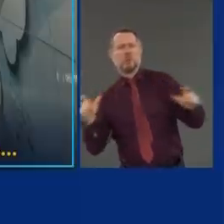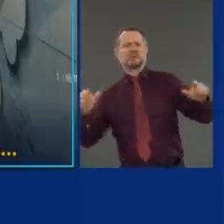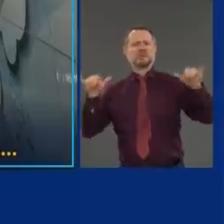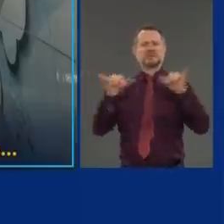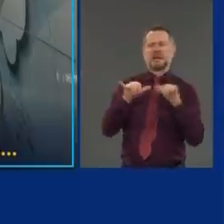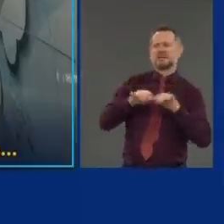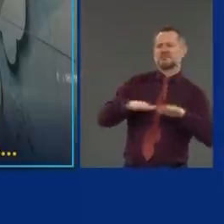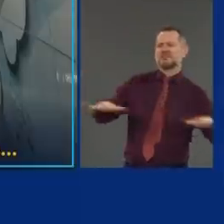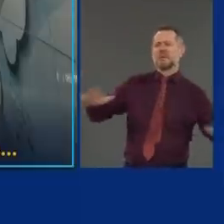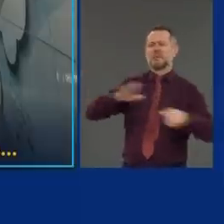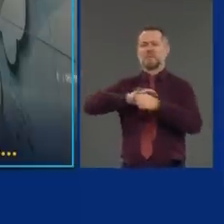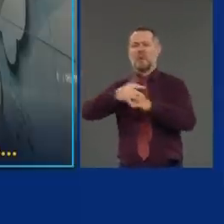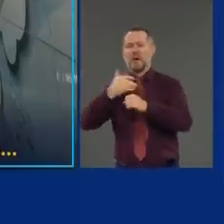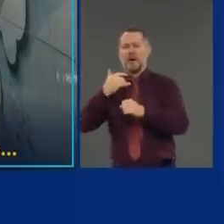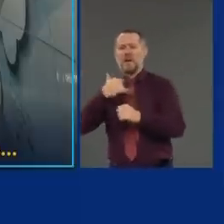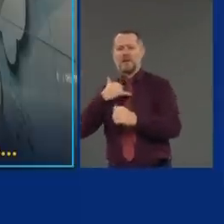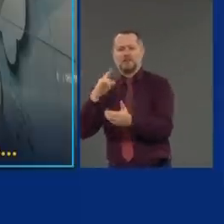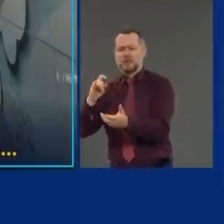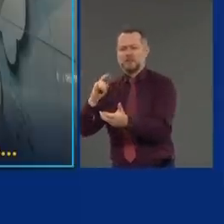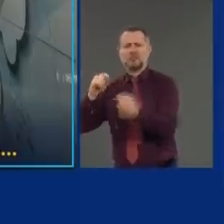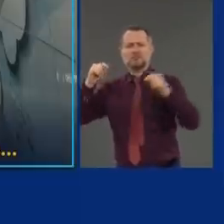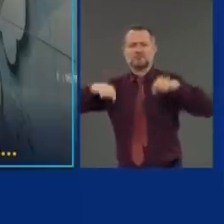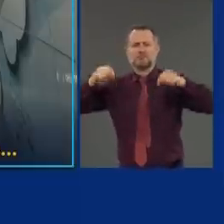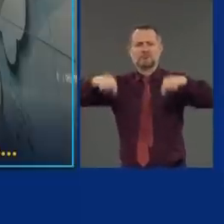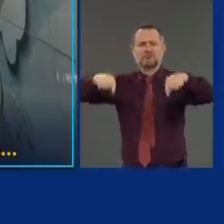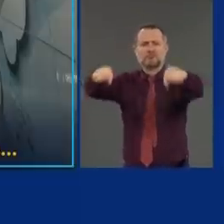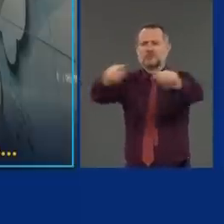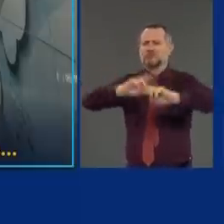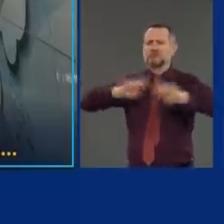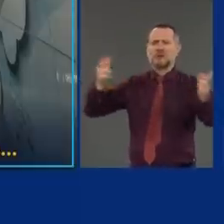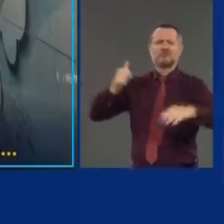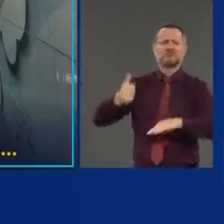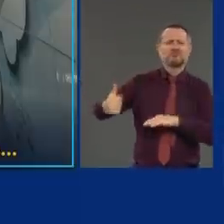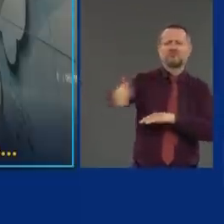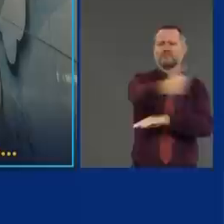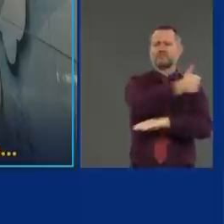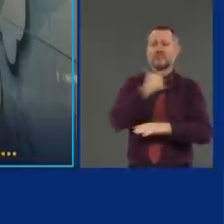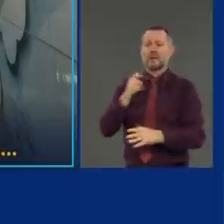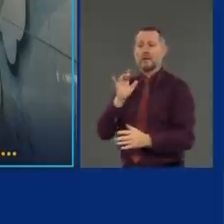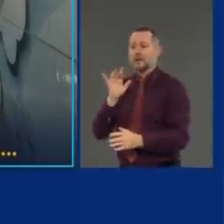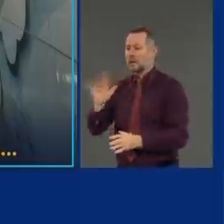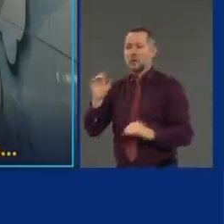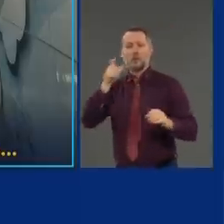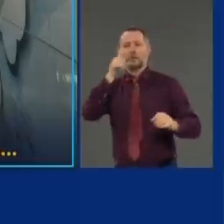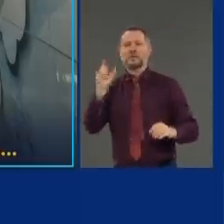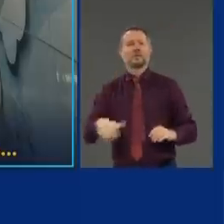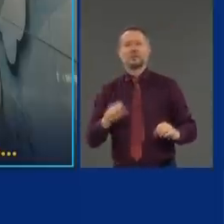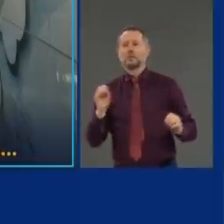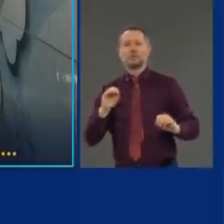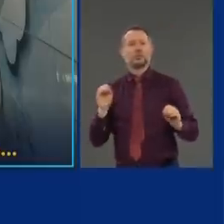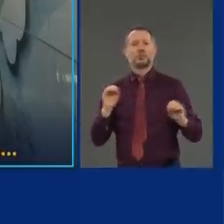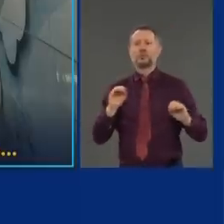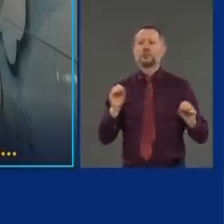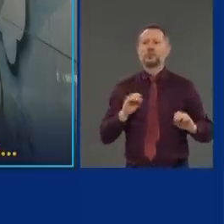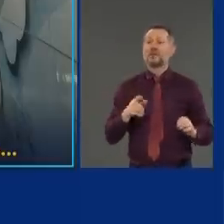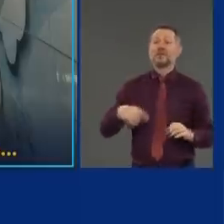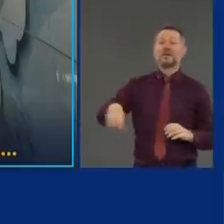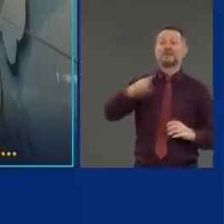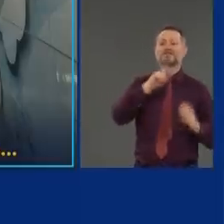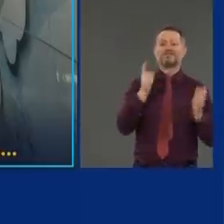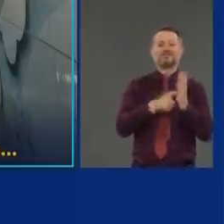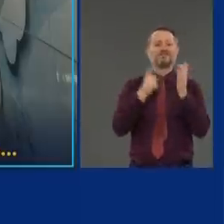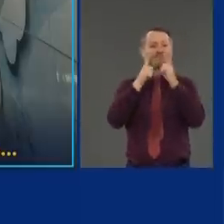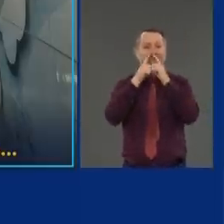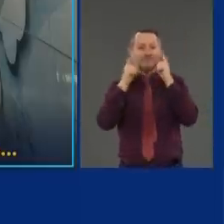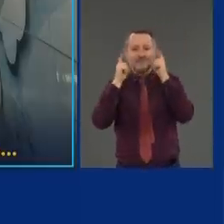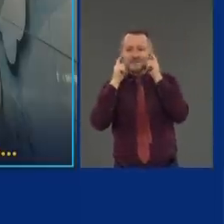sanitizer dispensers, touchless entries, and a mandatory face covering requirement are examples of multiple measures we